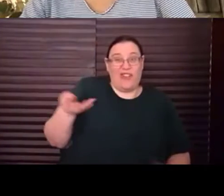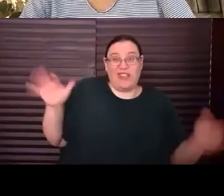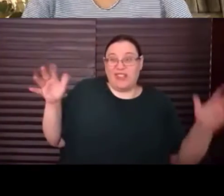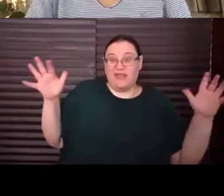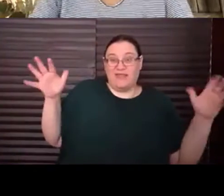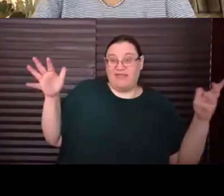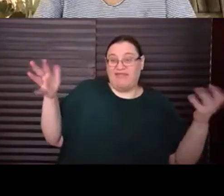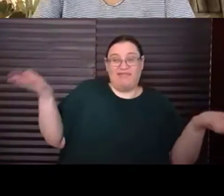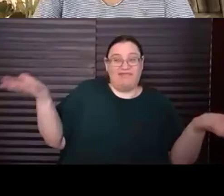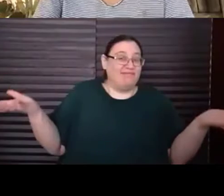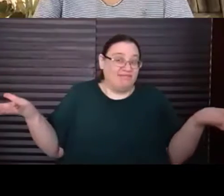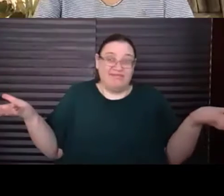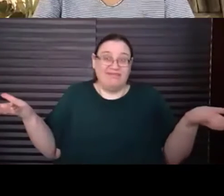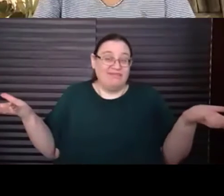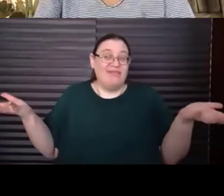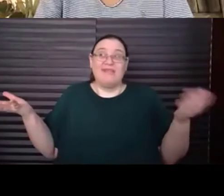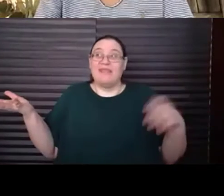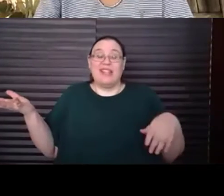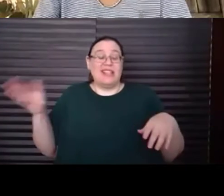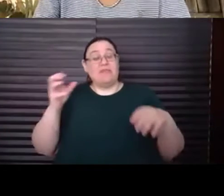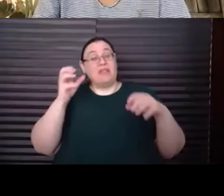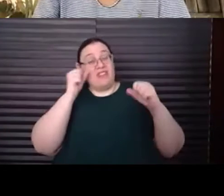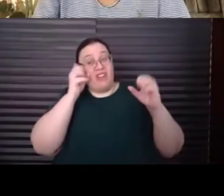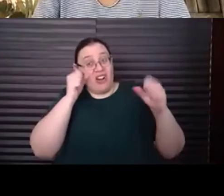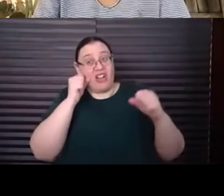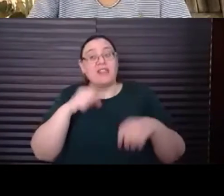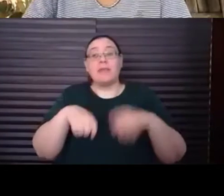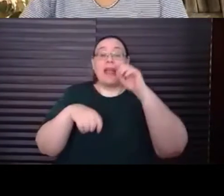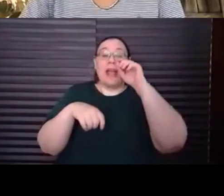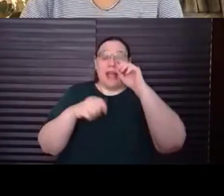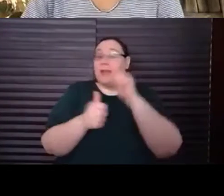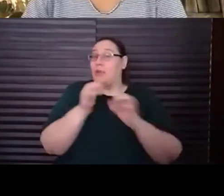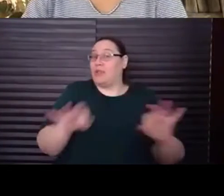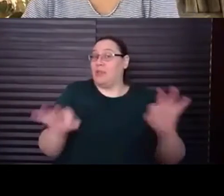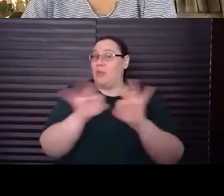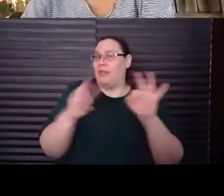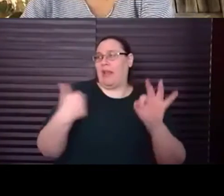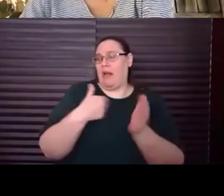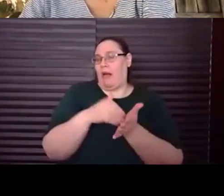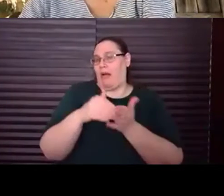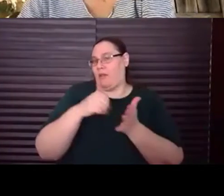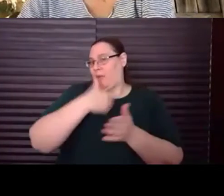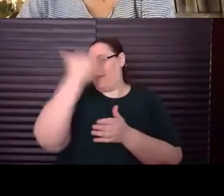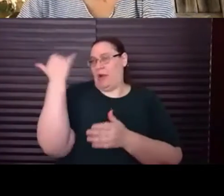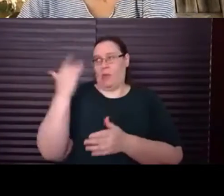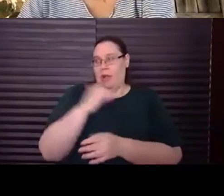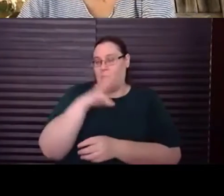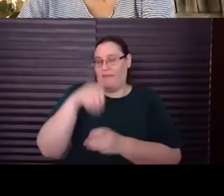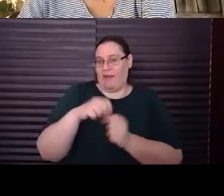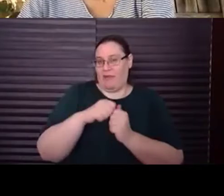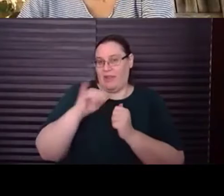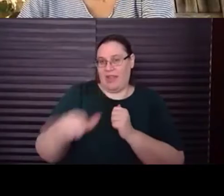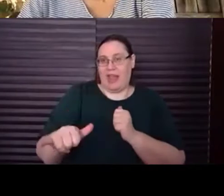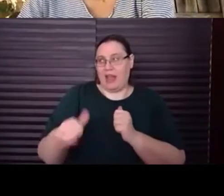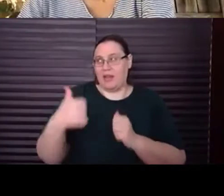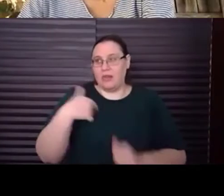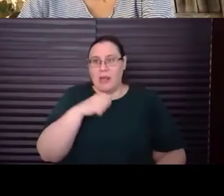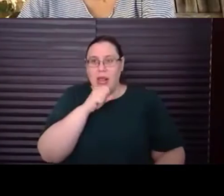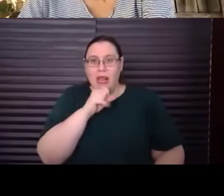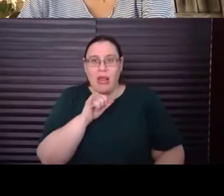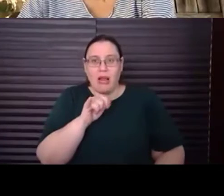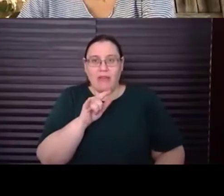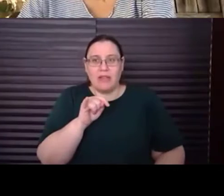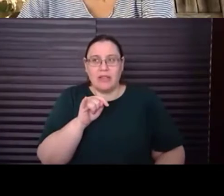and yeah, it's been awesome. And the most important thing, and I think we all forget why we got into this initially, it's we love it.